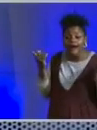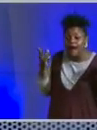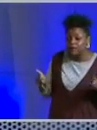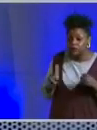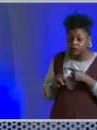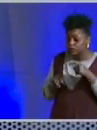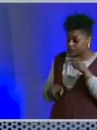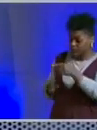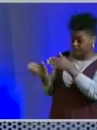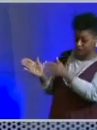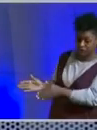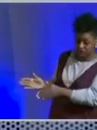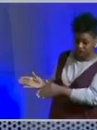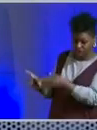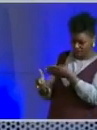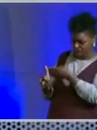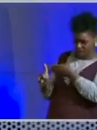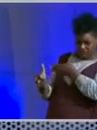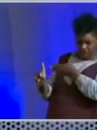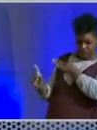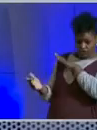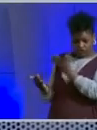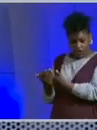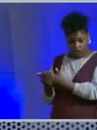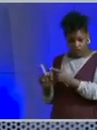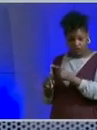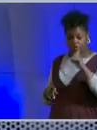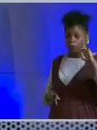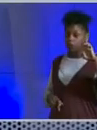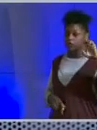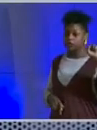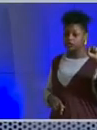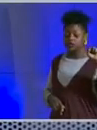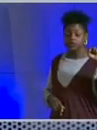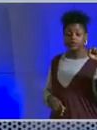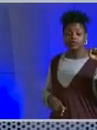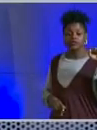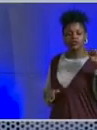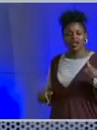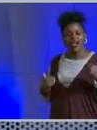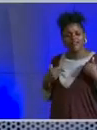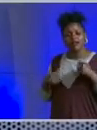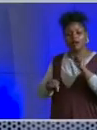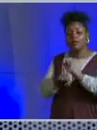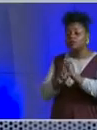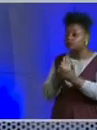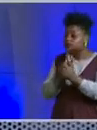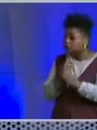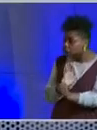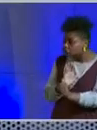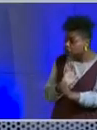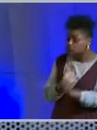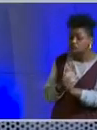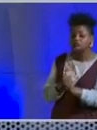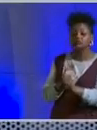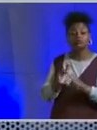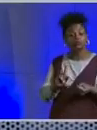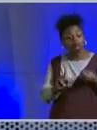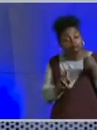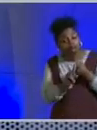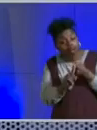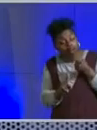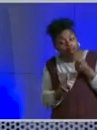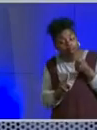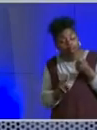you prior to coming to DOES, you can get occupational skills that's impactful. So no